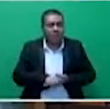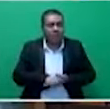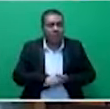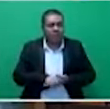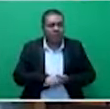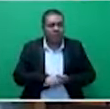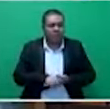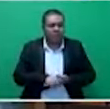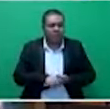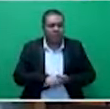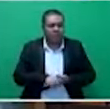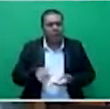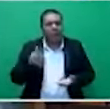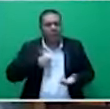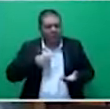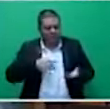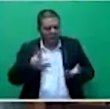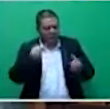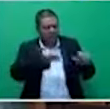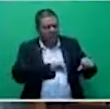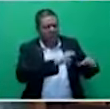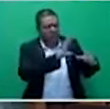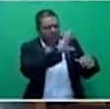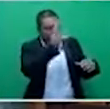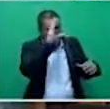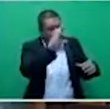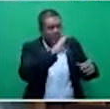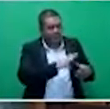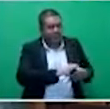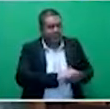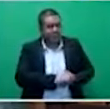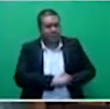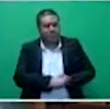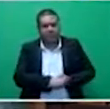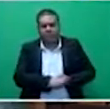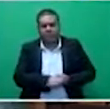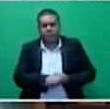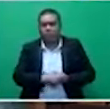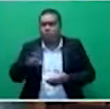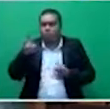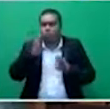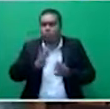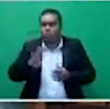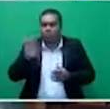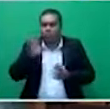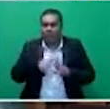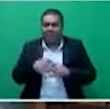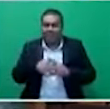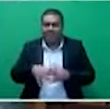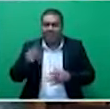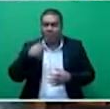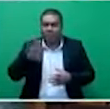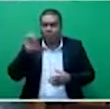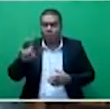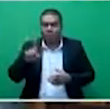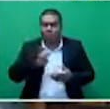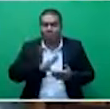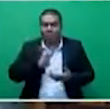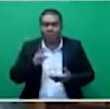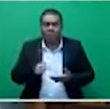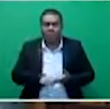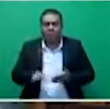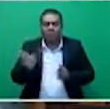failed? Australia has a debt per capita of US $41,000. New Zealand has a debt per capita